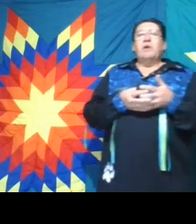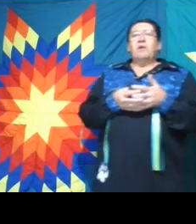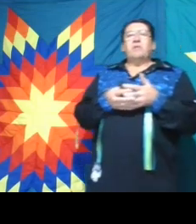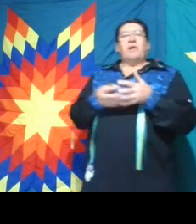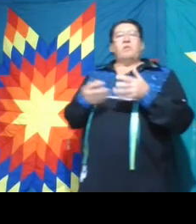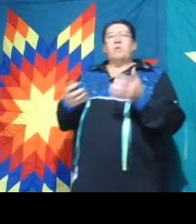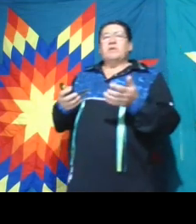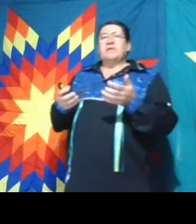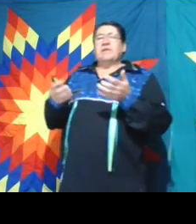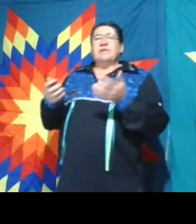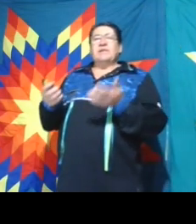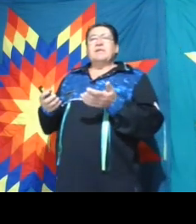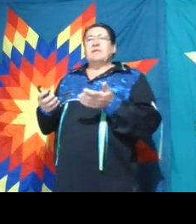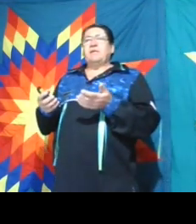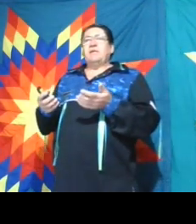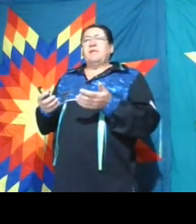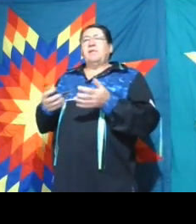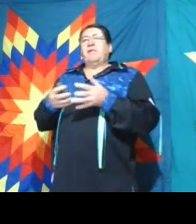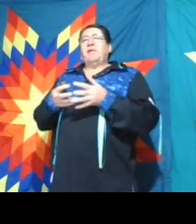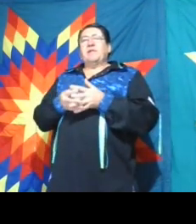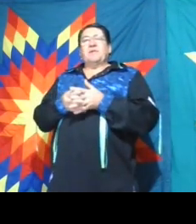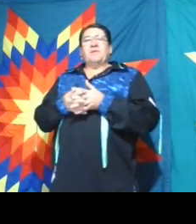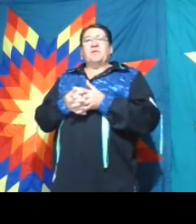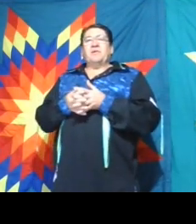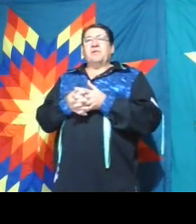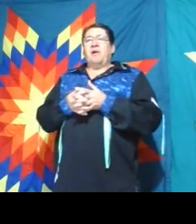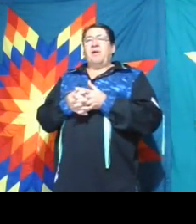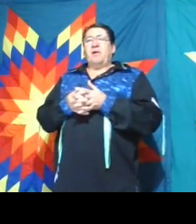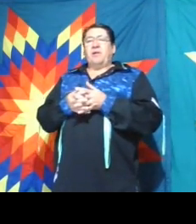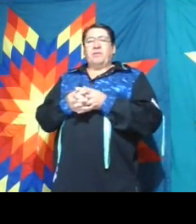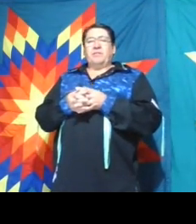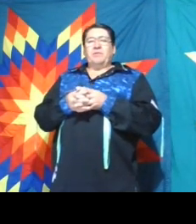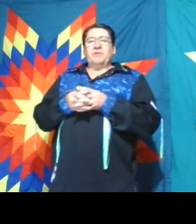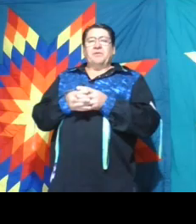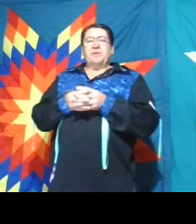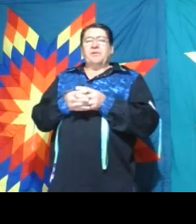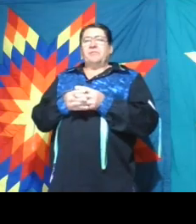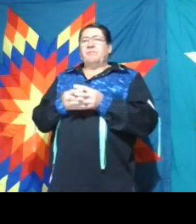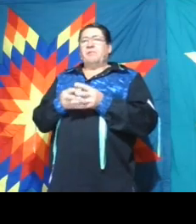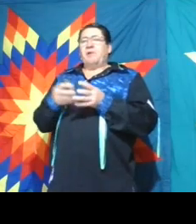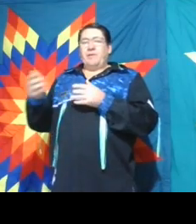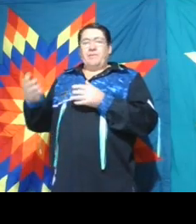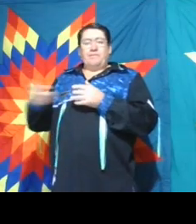well aware that quotas exist in certain